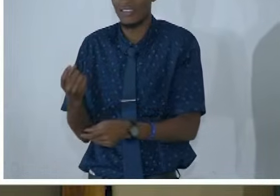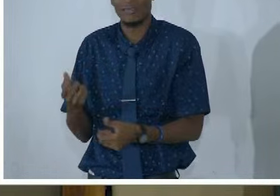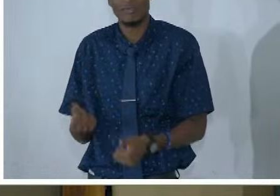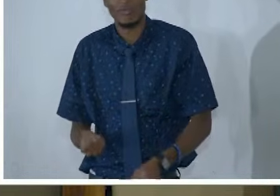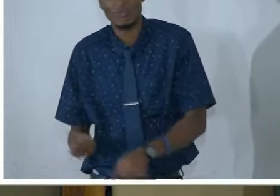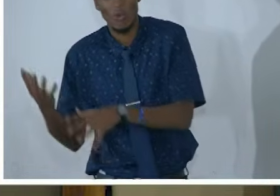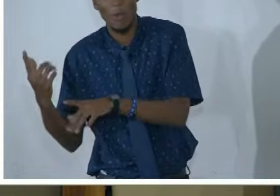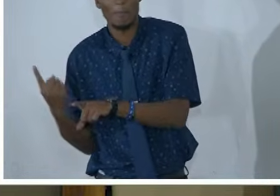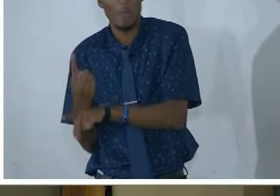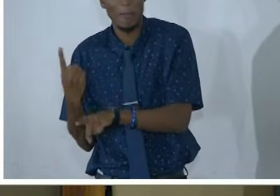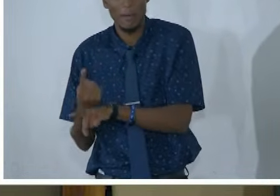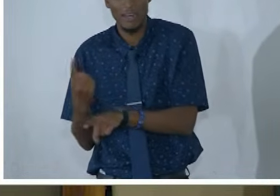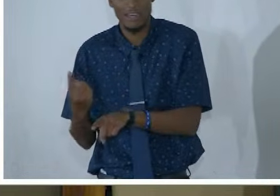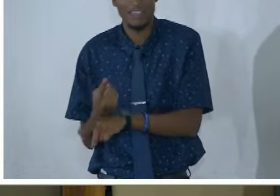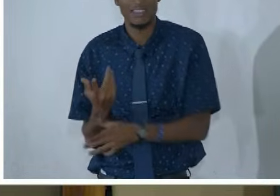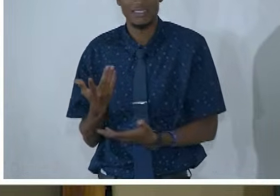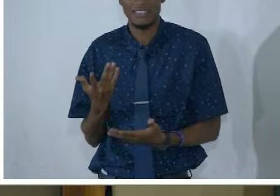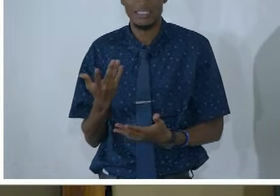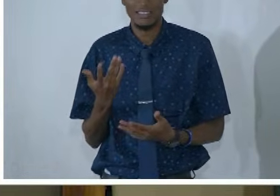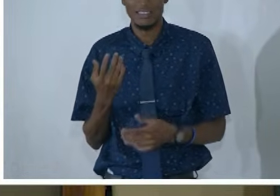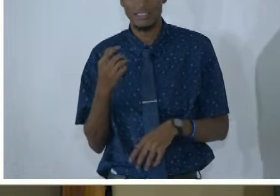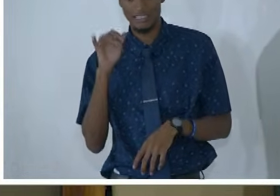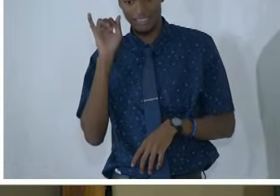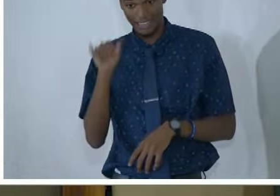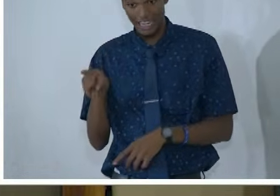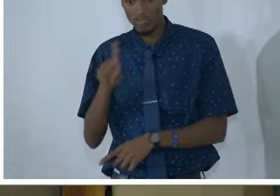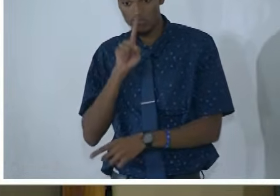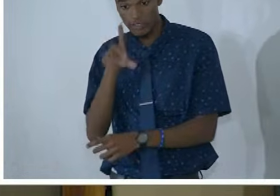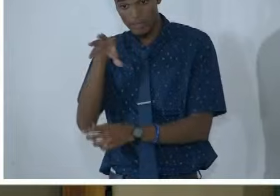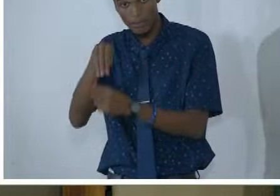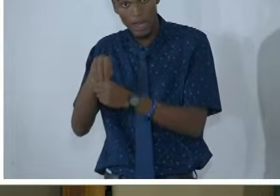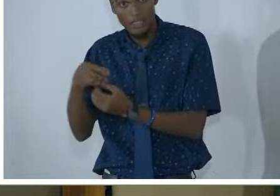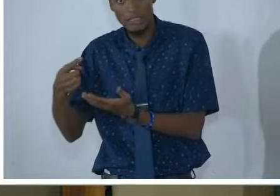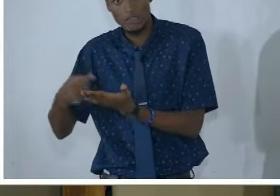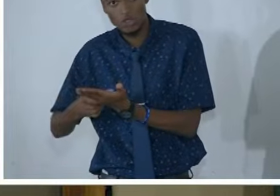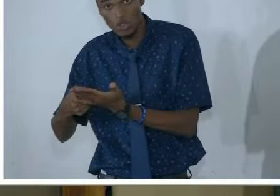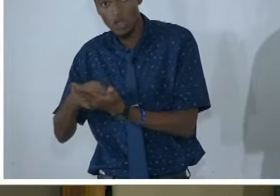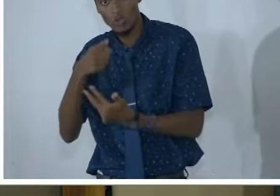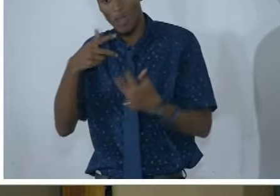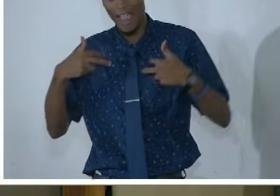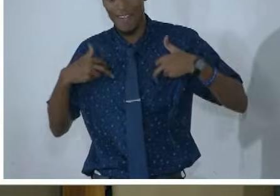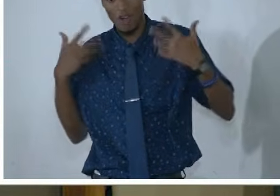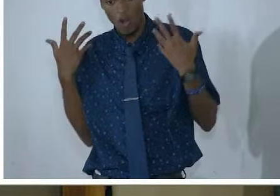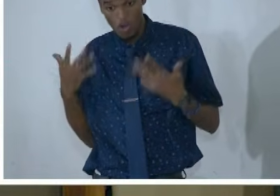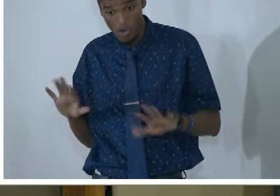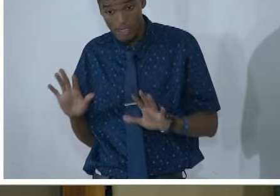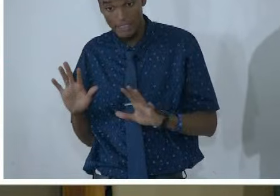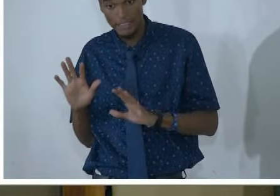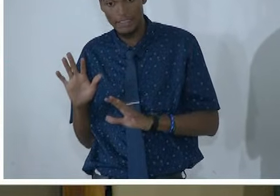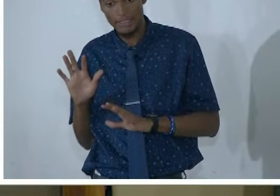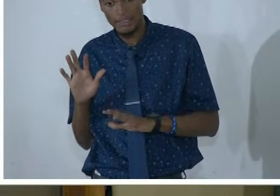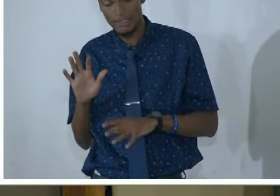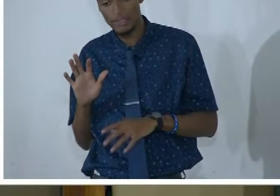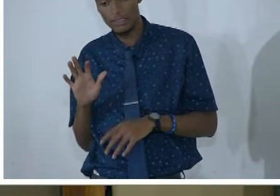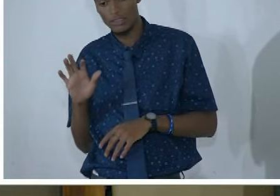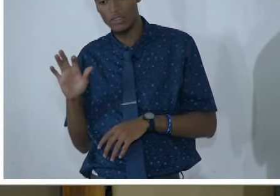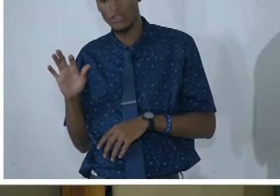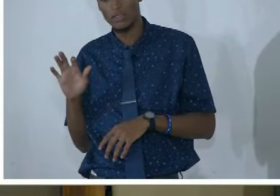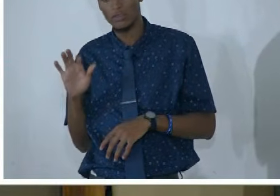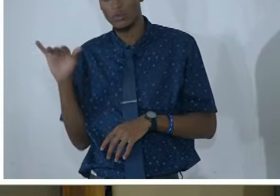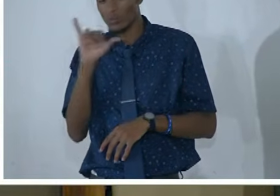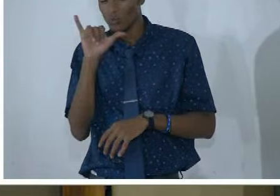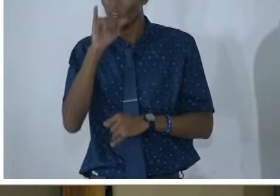earth. Was that a part of the discussions that you had? And